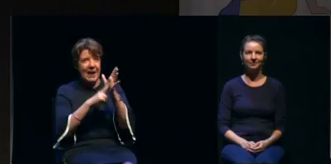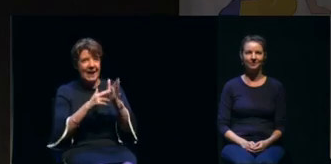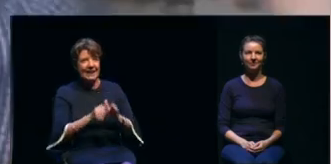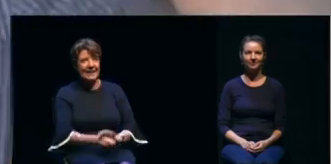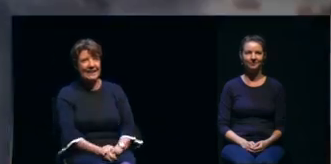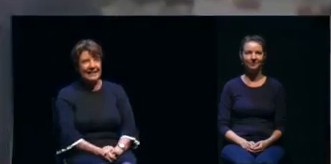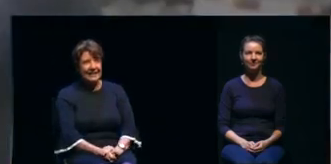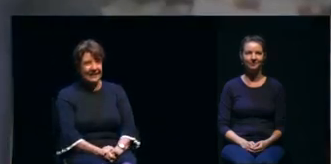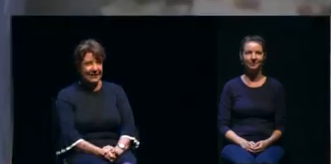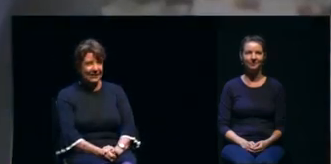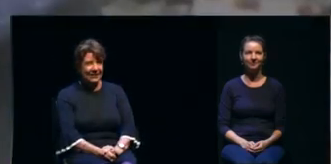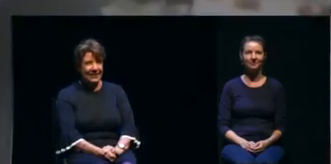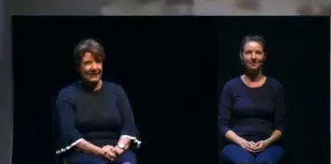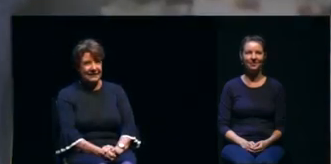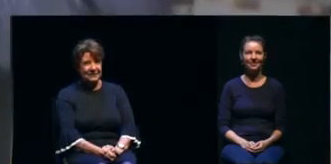Yay!